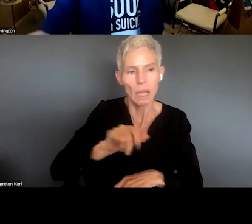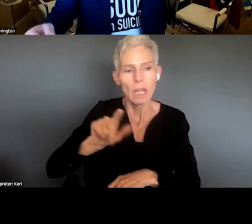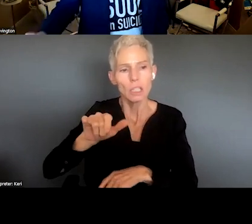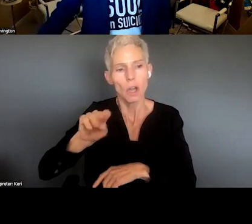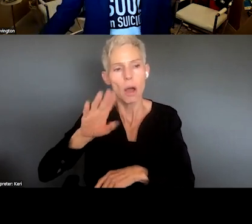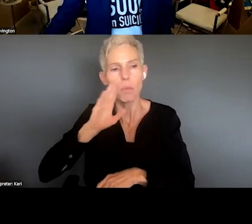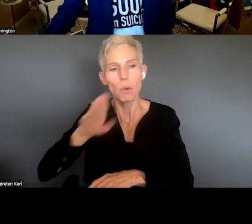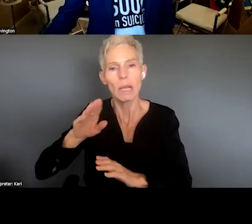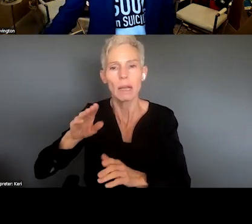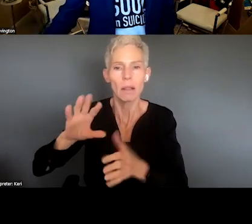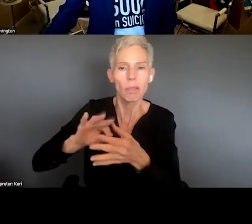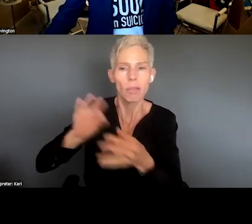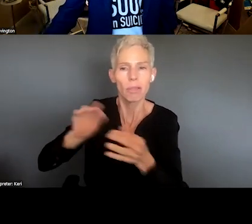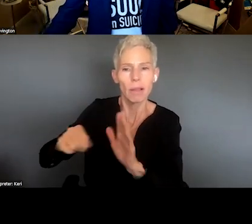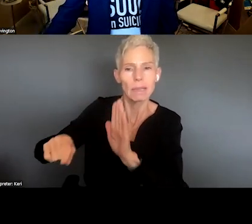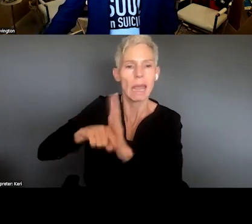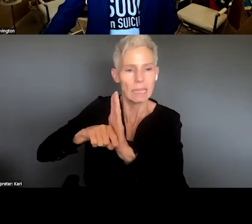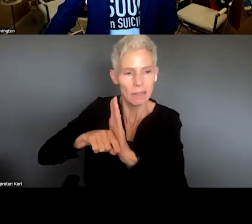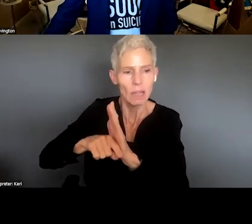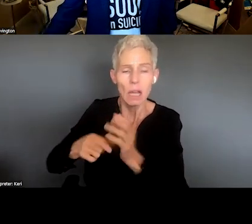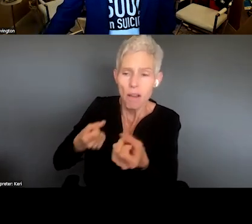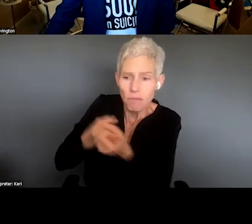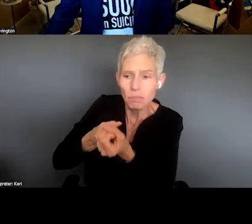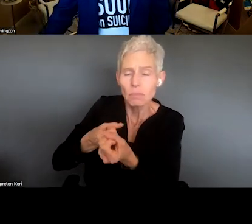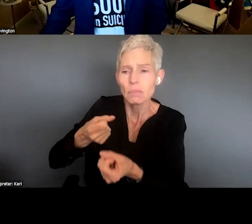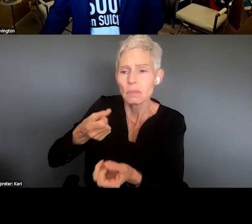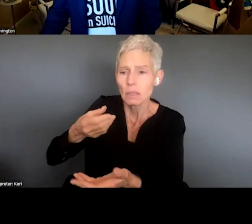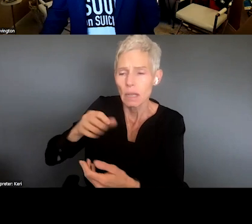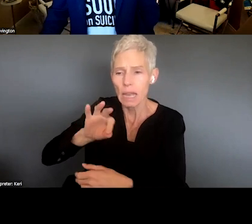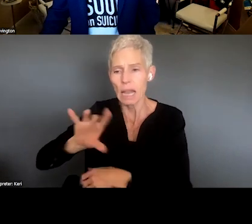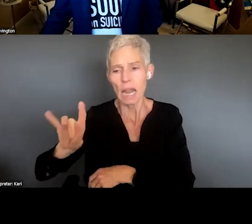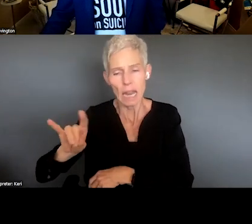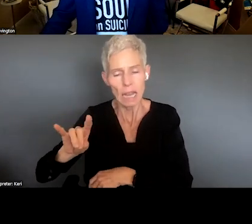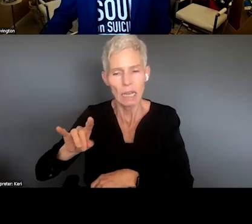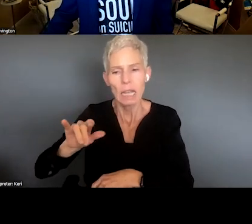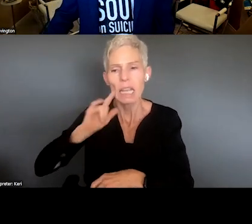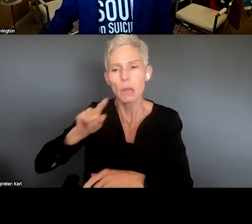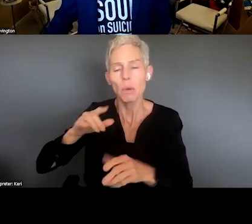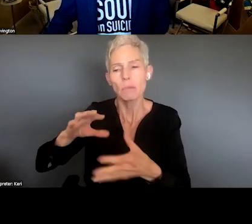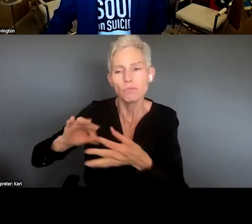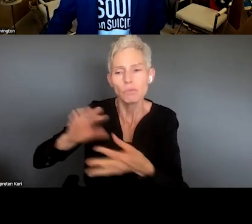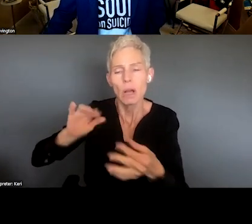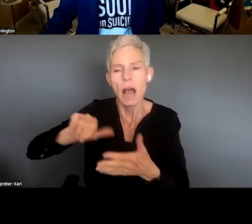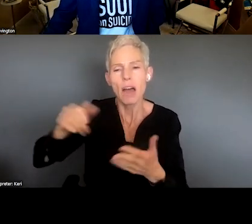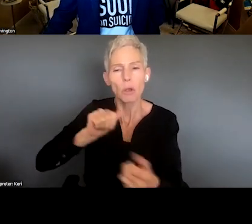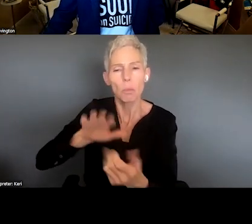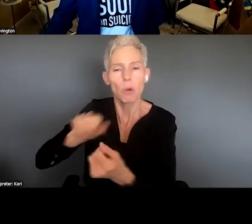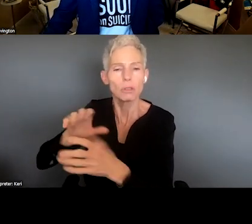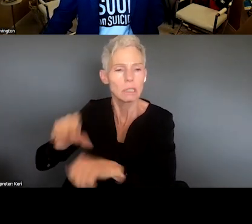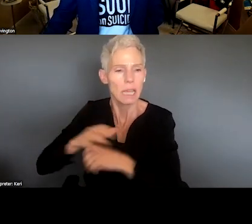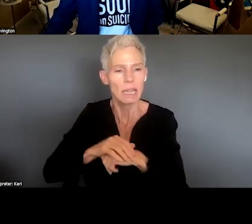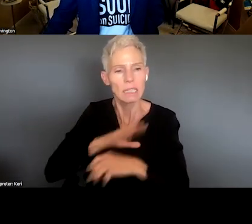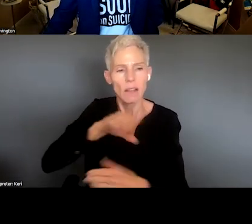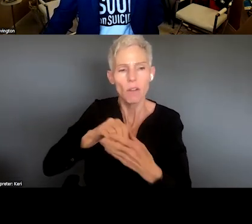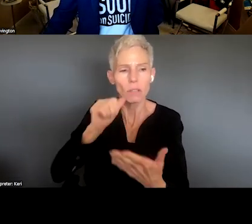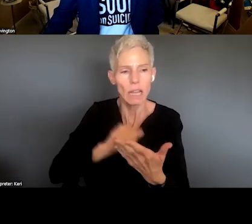fund 988, but he's going to say there are other ways to do it. Former Medicaid director in Arizona and head of our mental health program